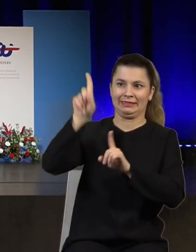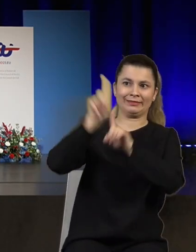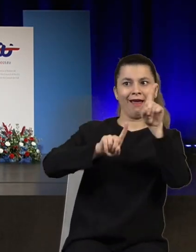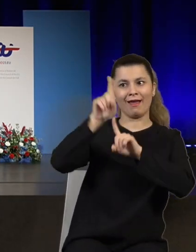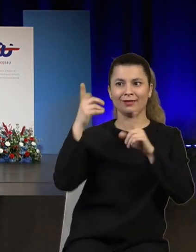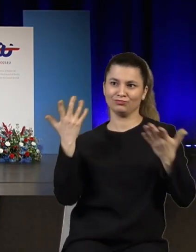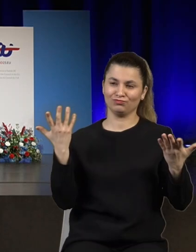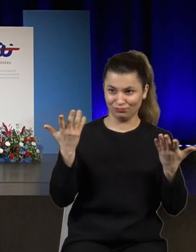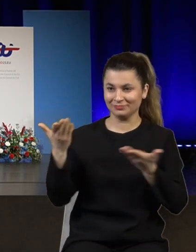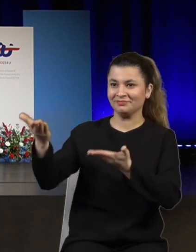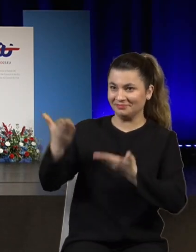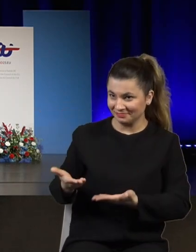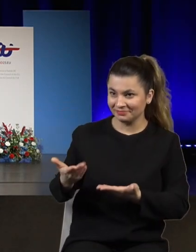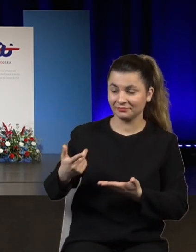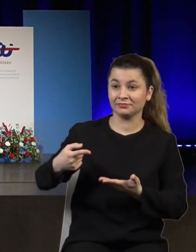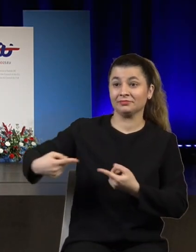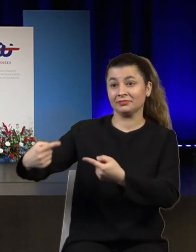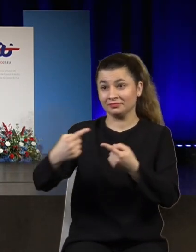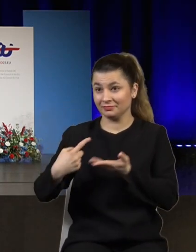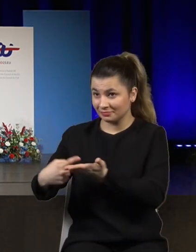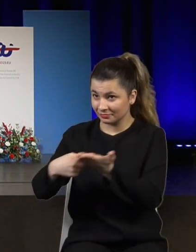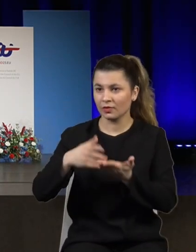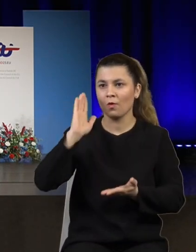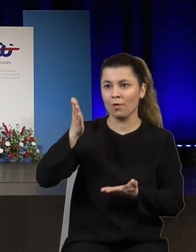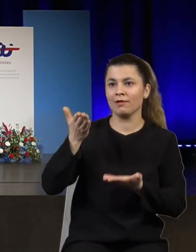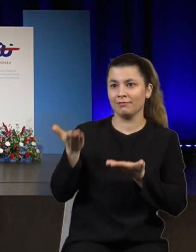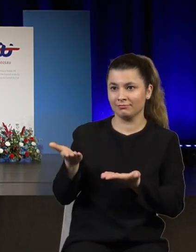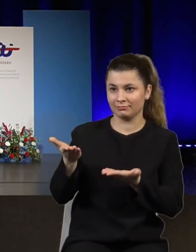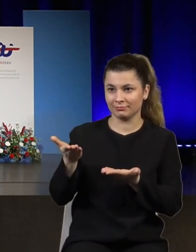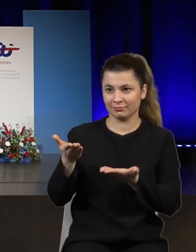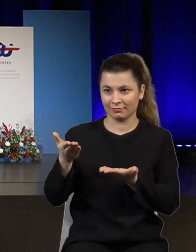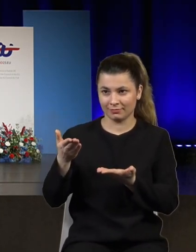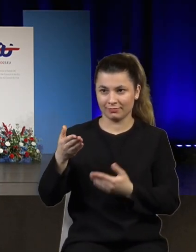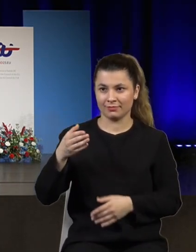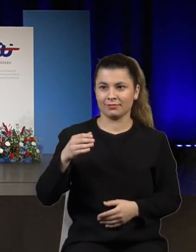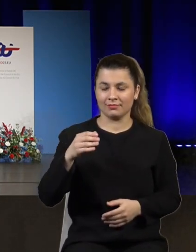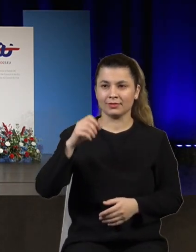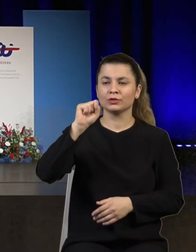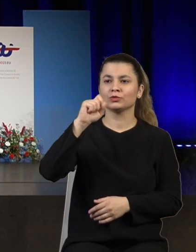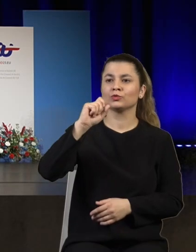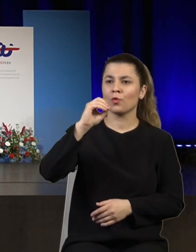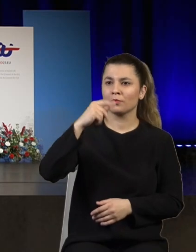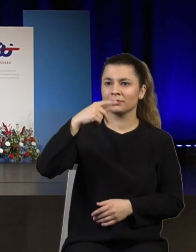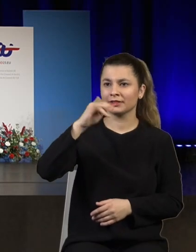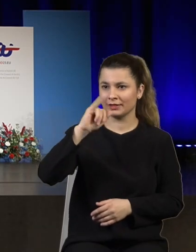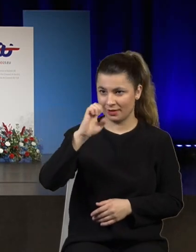Sophie Defour, Climate and Freight Director of European Federation for Transport and Environment.